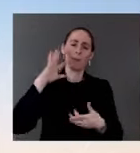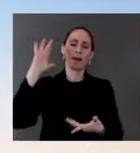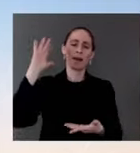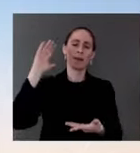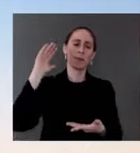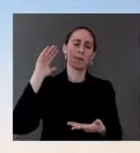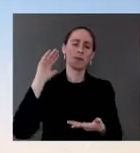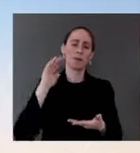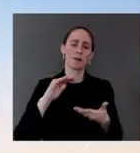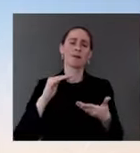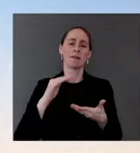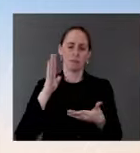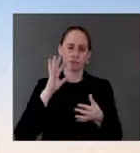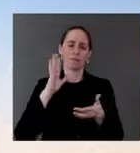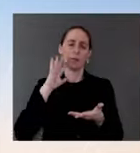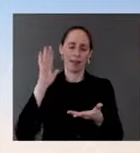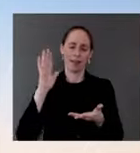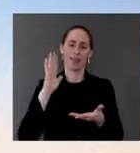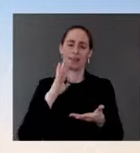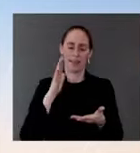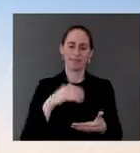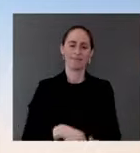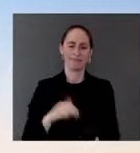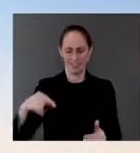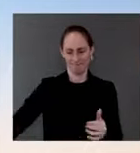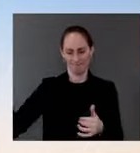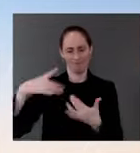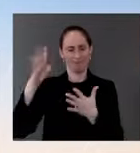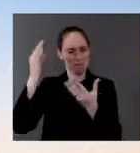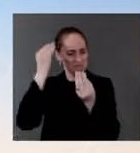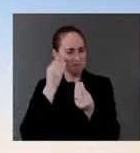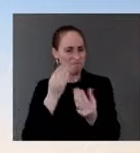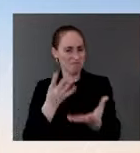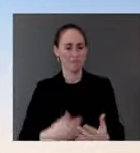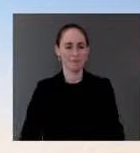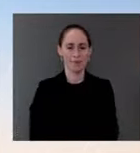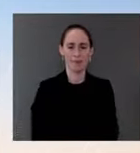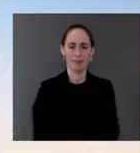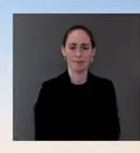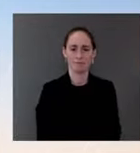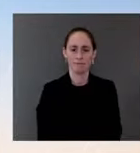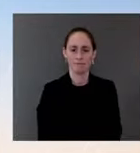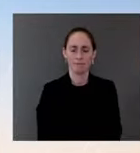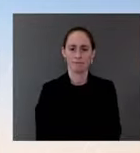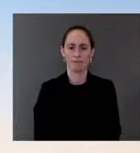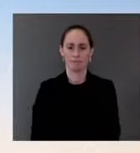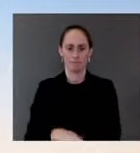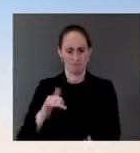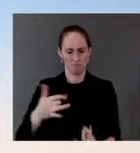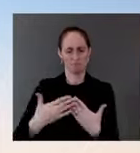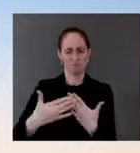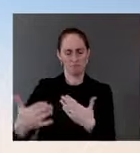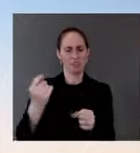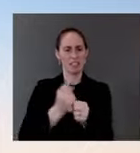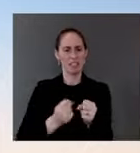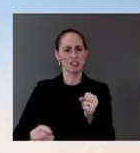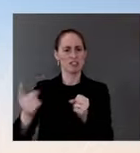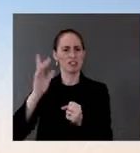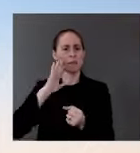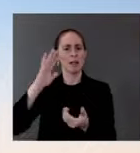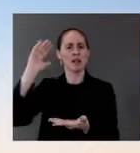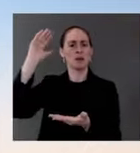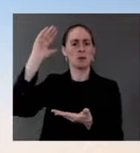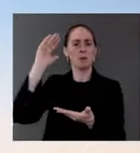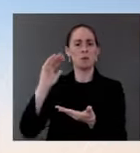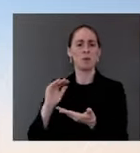ease next year. And that our supply chain issues and higher prices are rooted in the pandemic, which will subside as it gets under